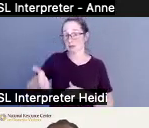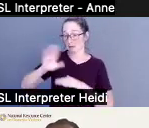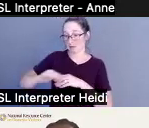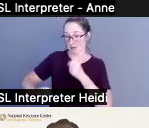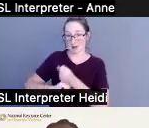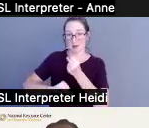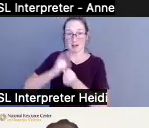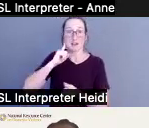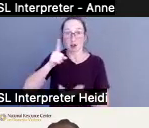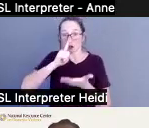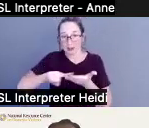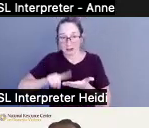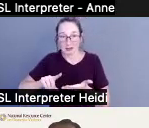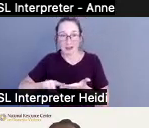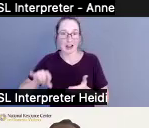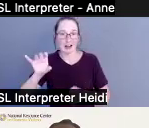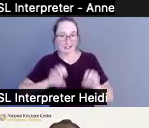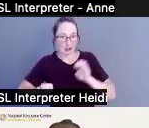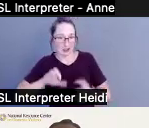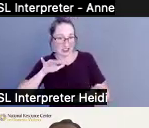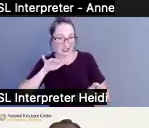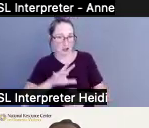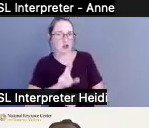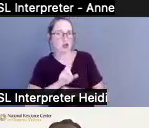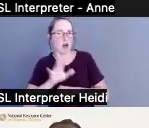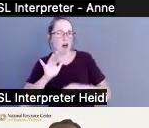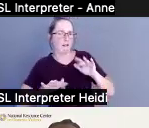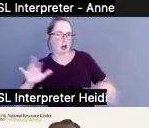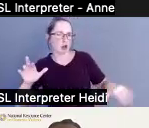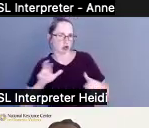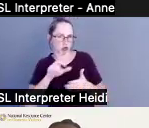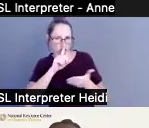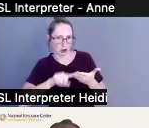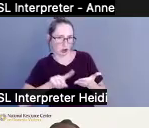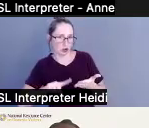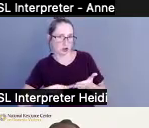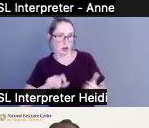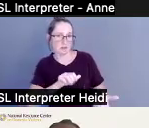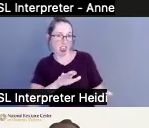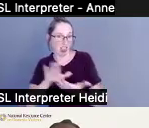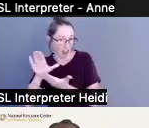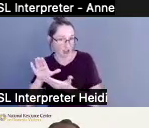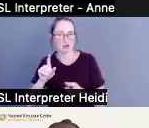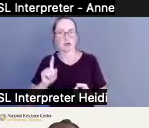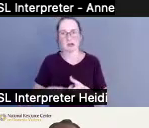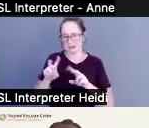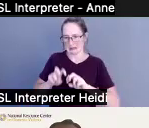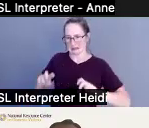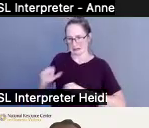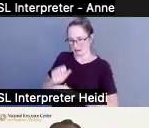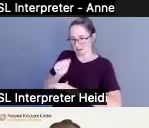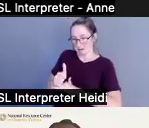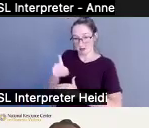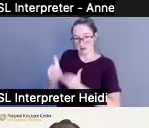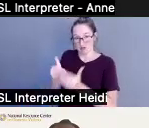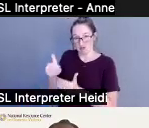for research and evaluation studies using diverse research methodologies to assess the implementation process